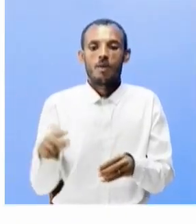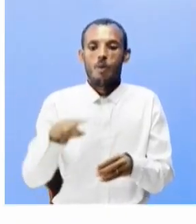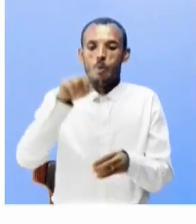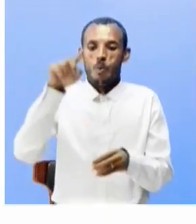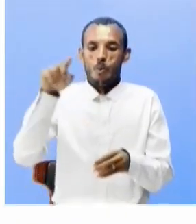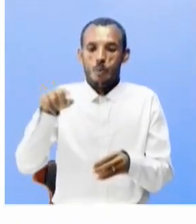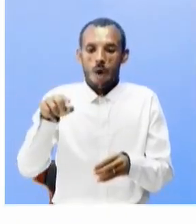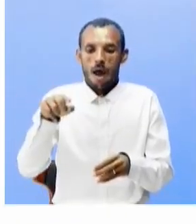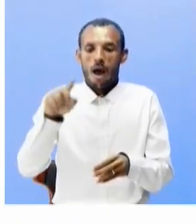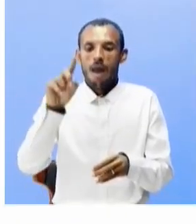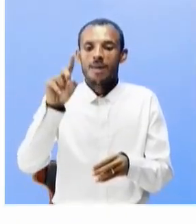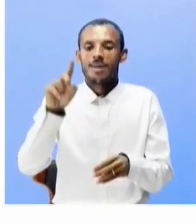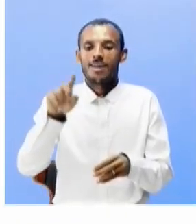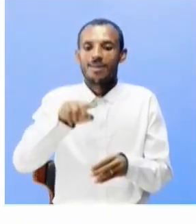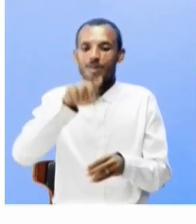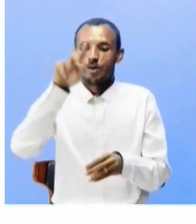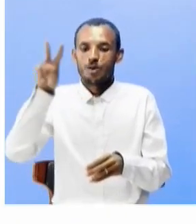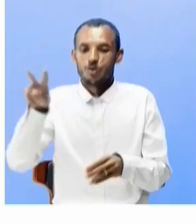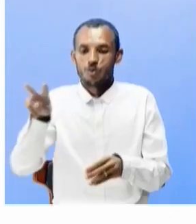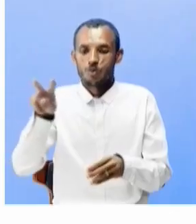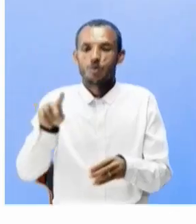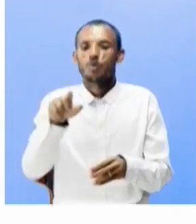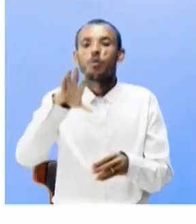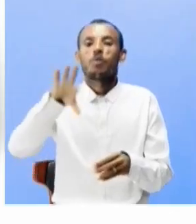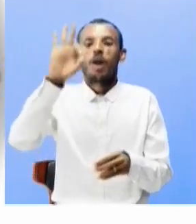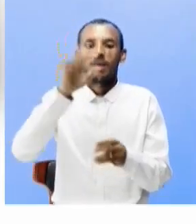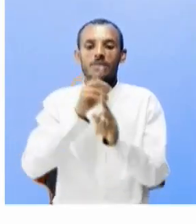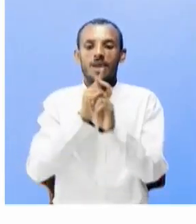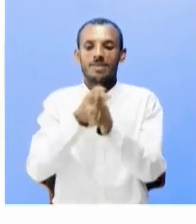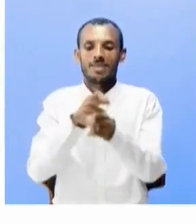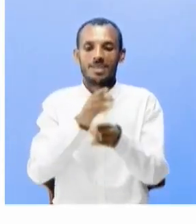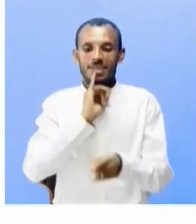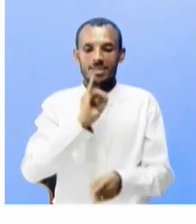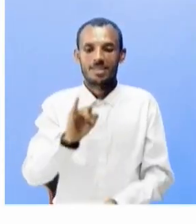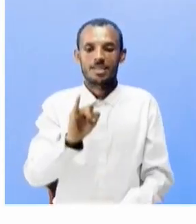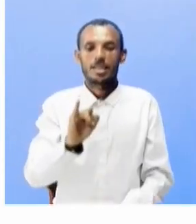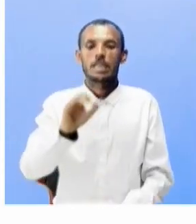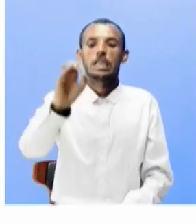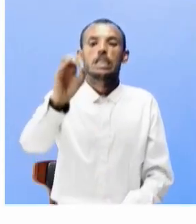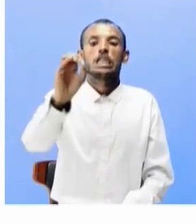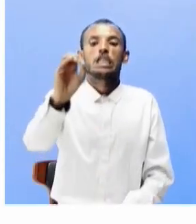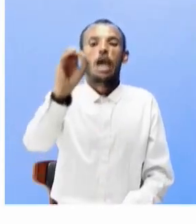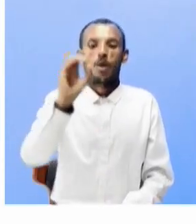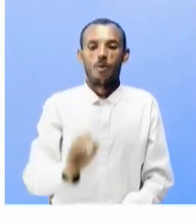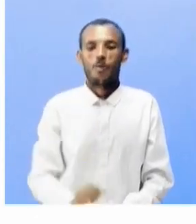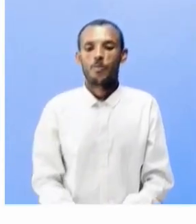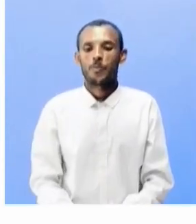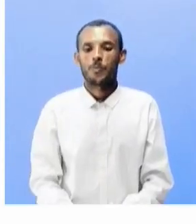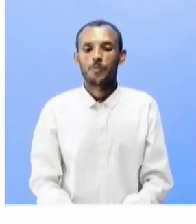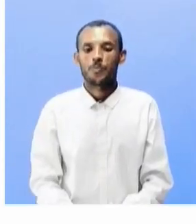1, 2. So finally, you get this answer. The answer will be 0. So